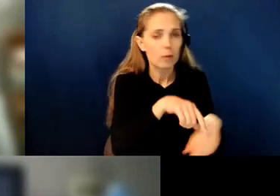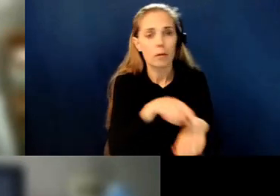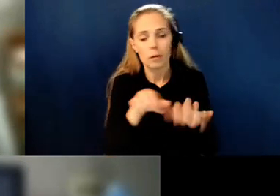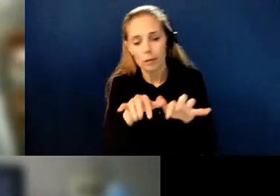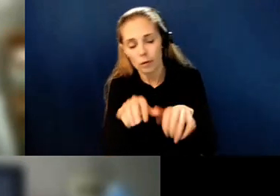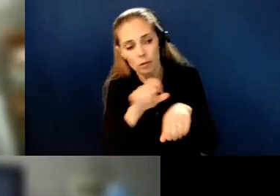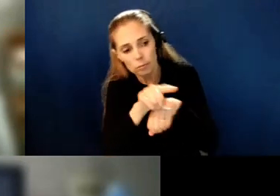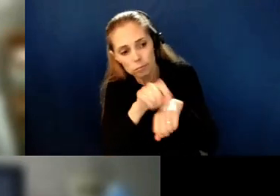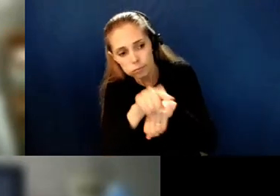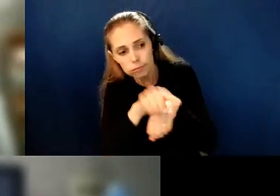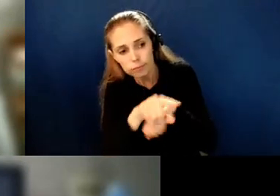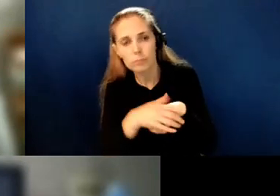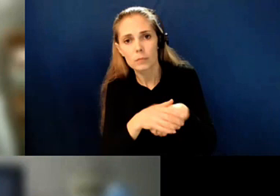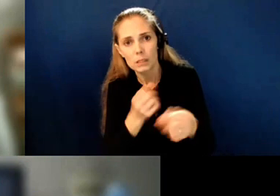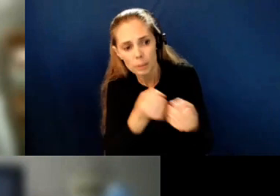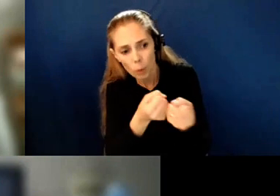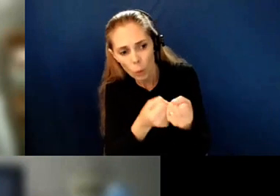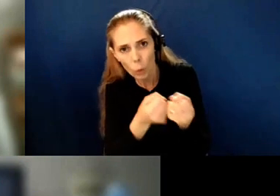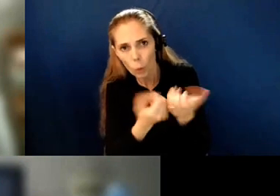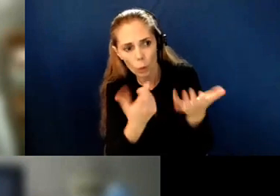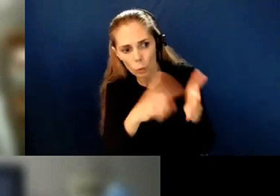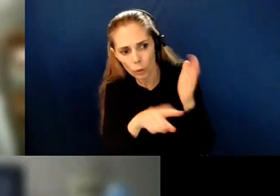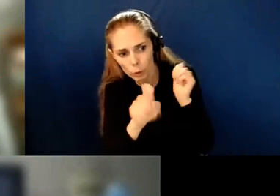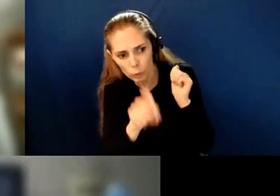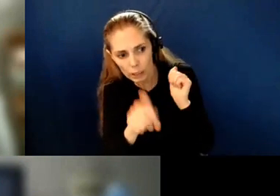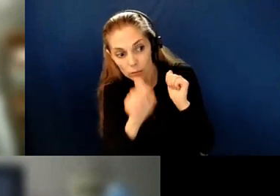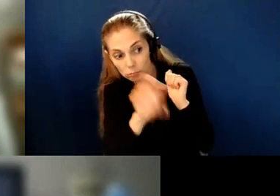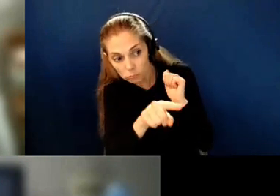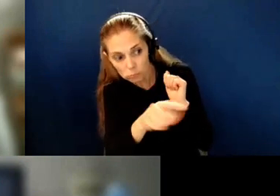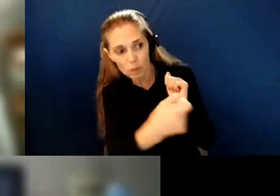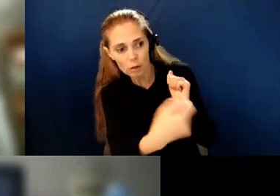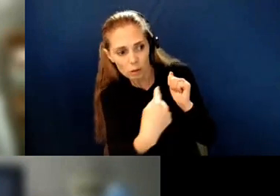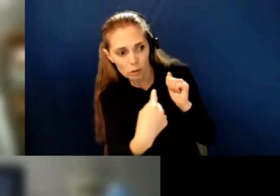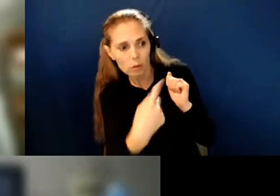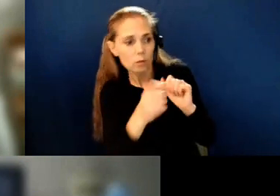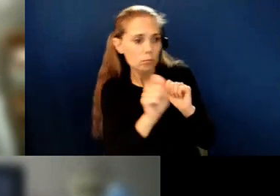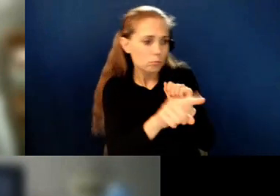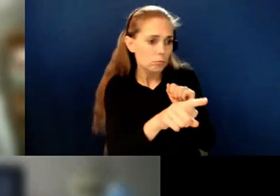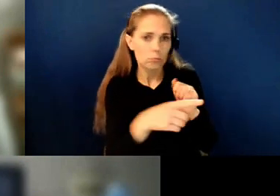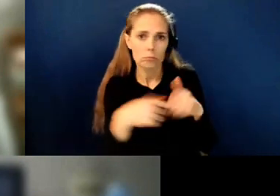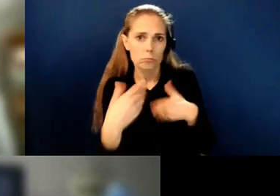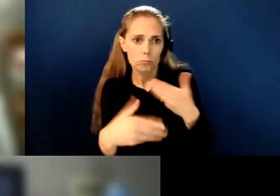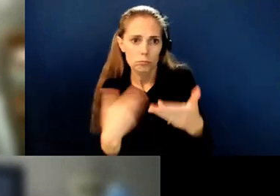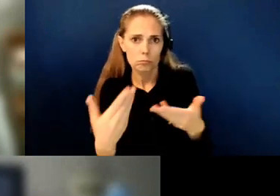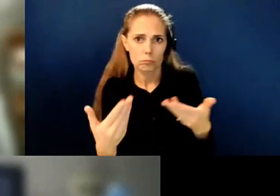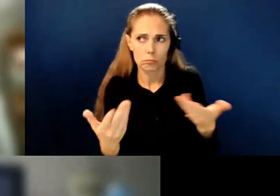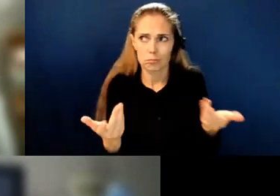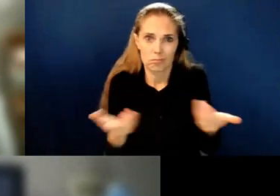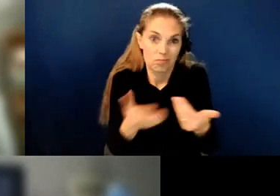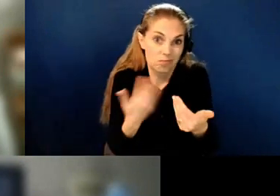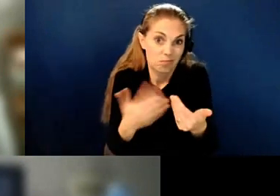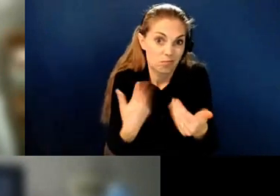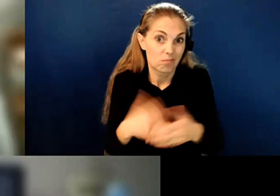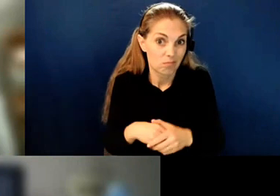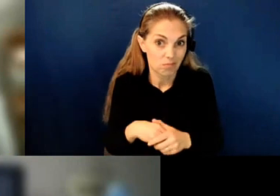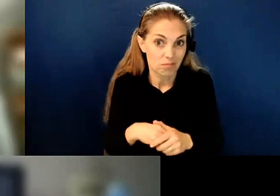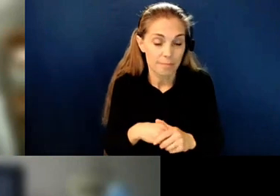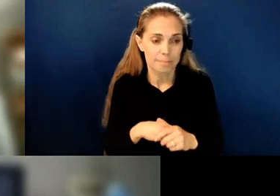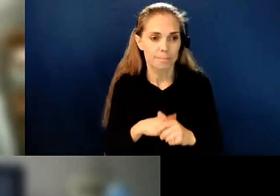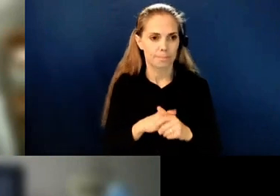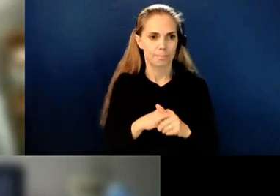need. They're going to respond, you're going to respond, and this is just what it is. Very, very simple.